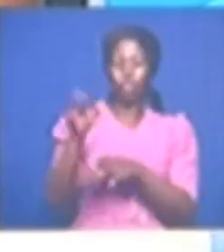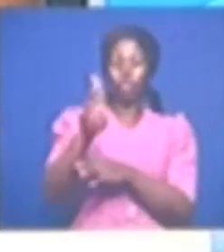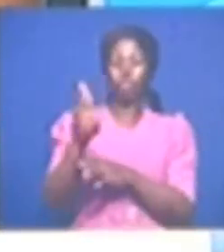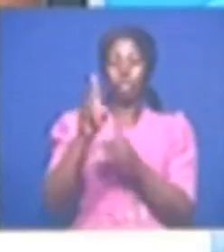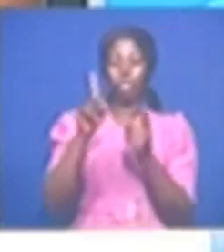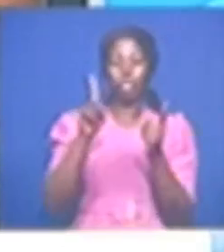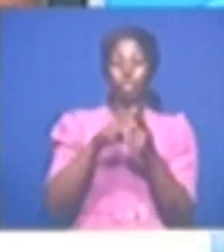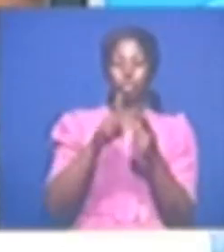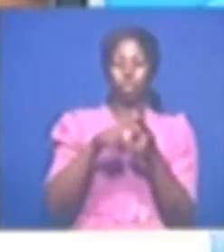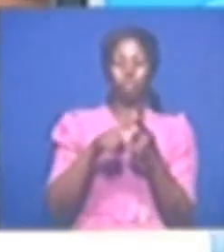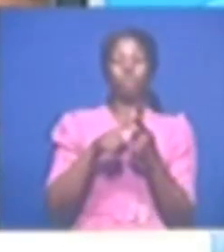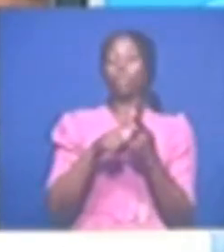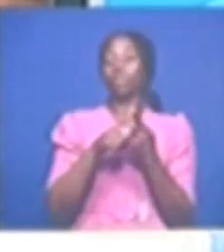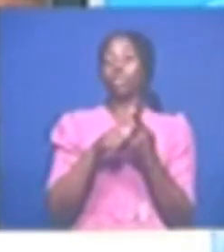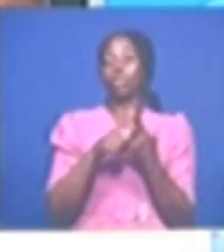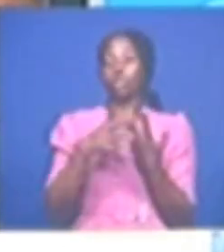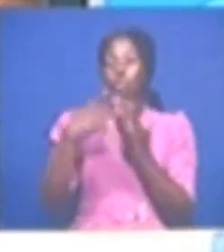cut transport costs.